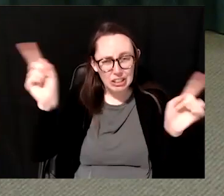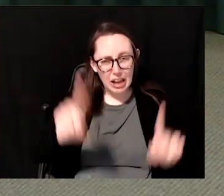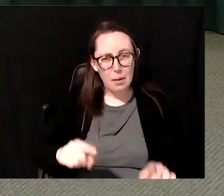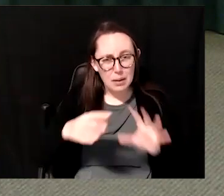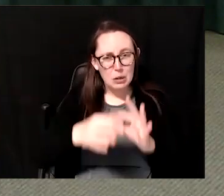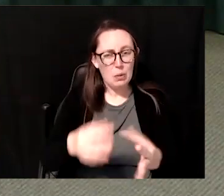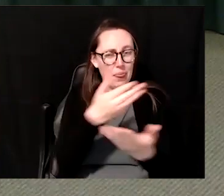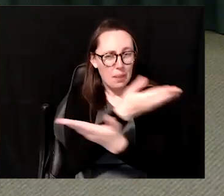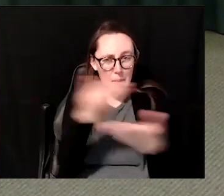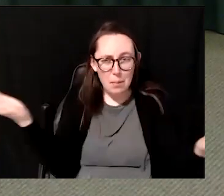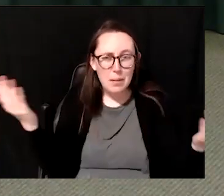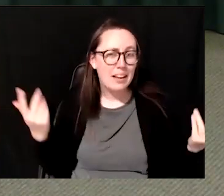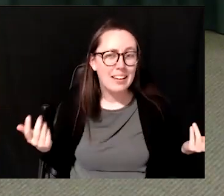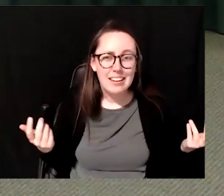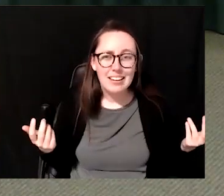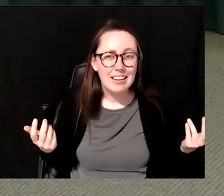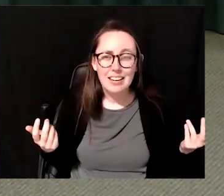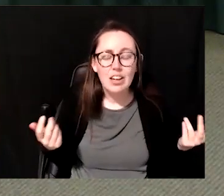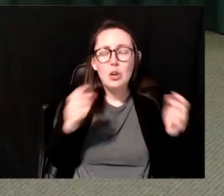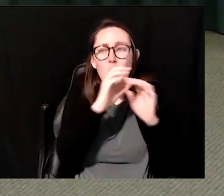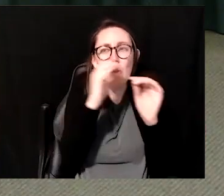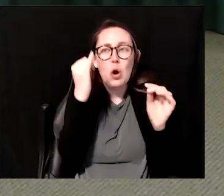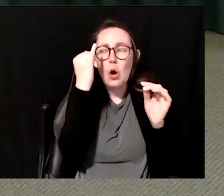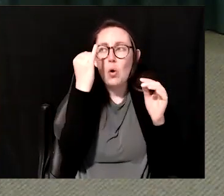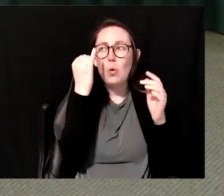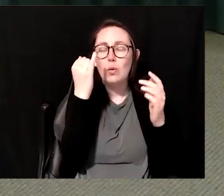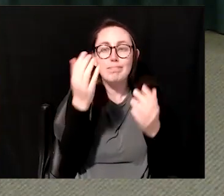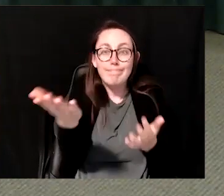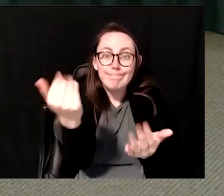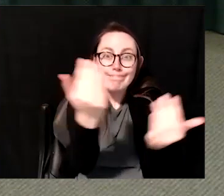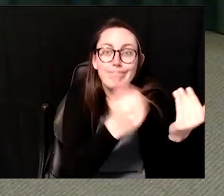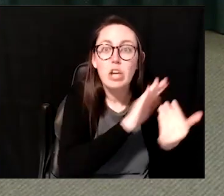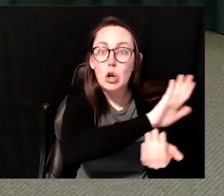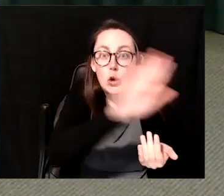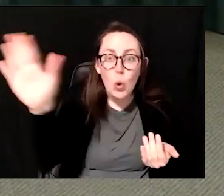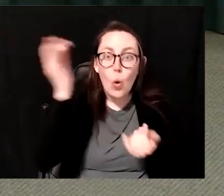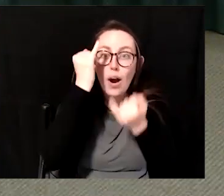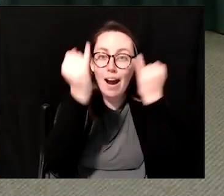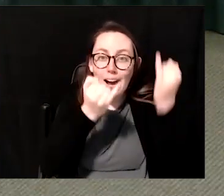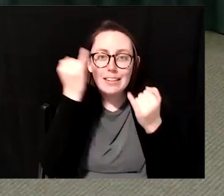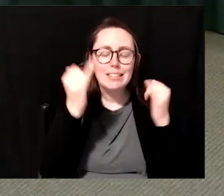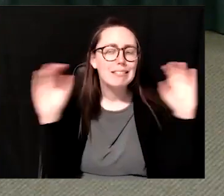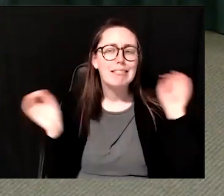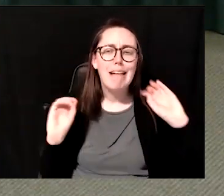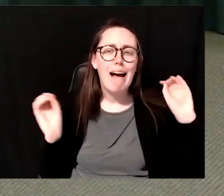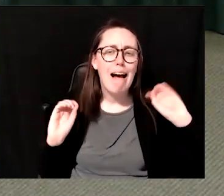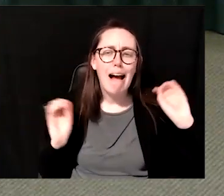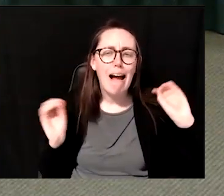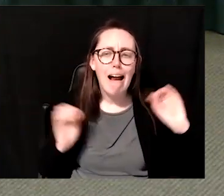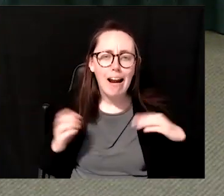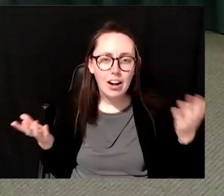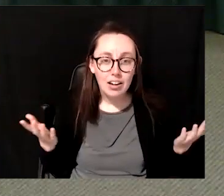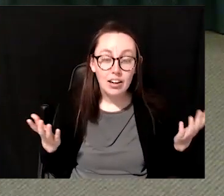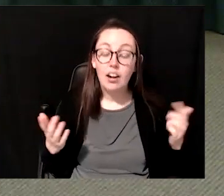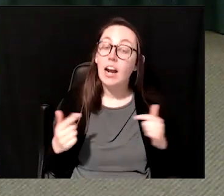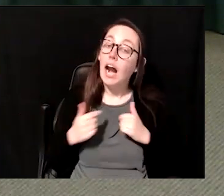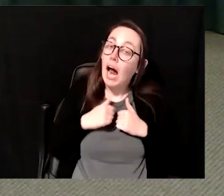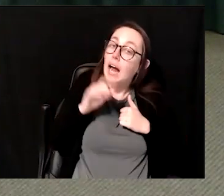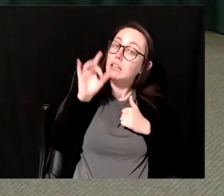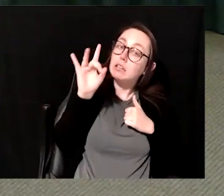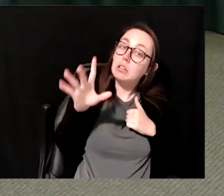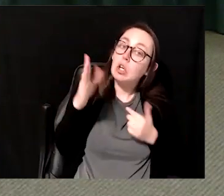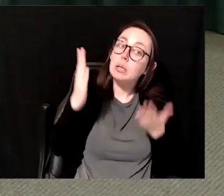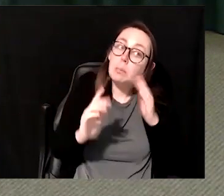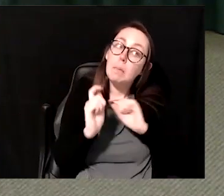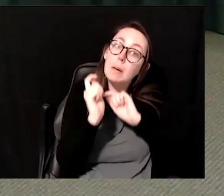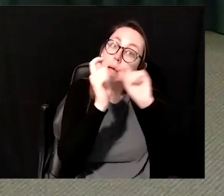what they would like to see uh this money spent on other than the one that I suggested giving some money to the